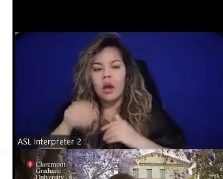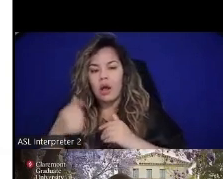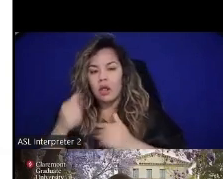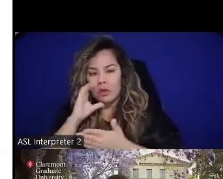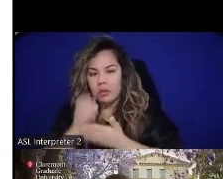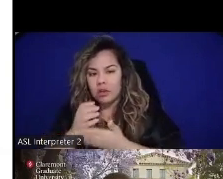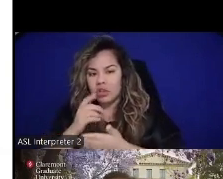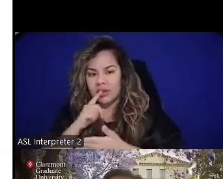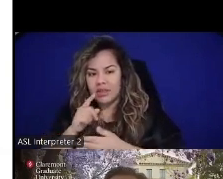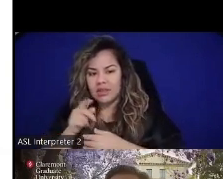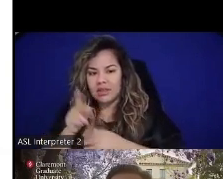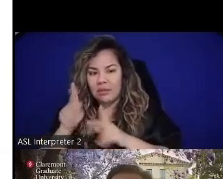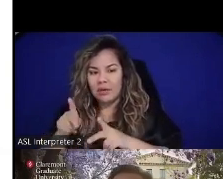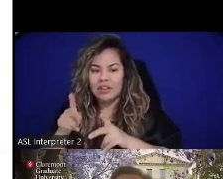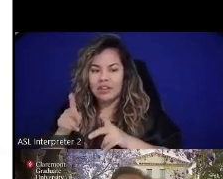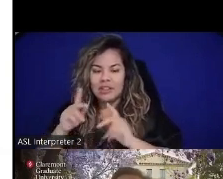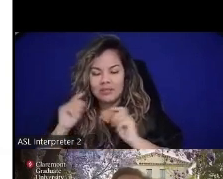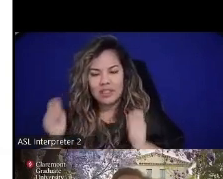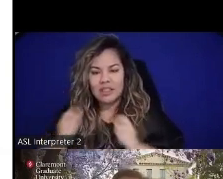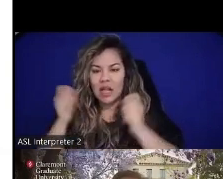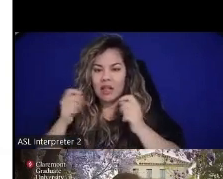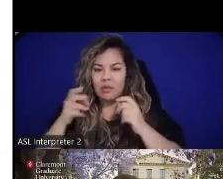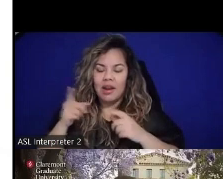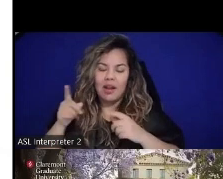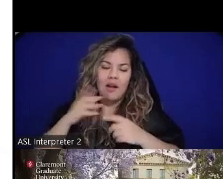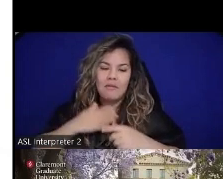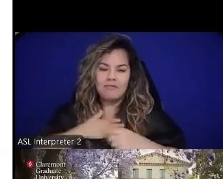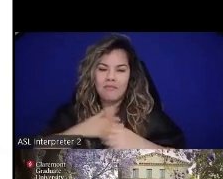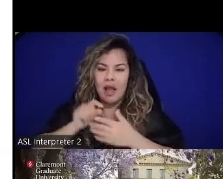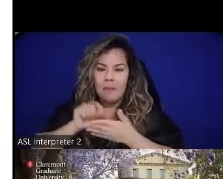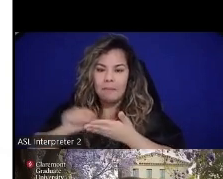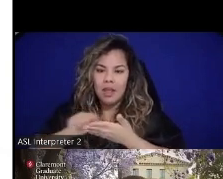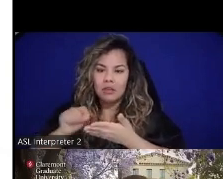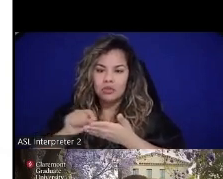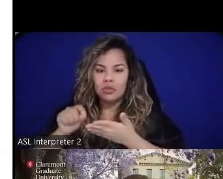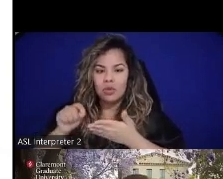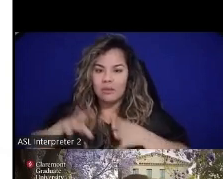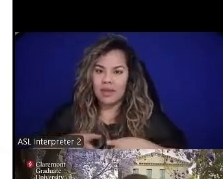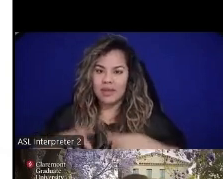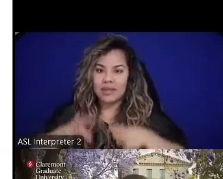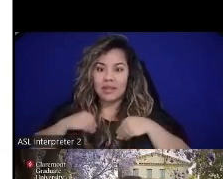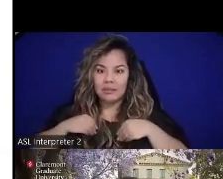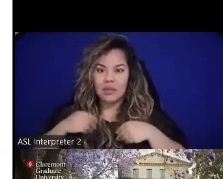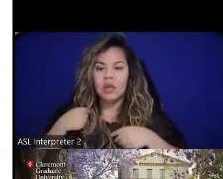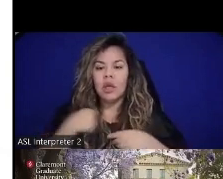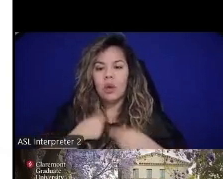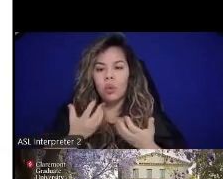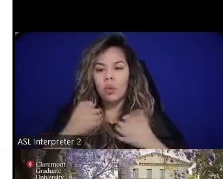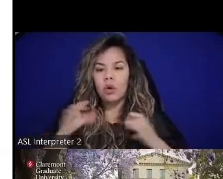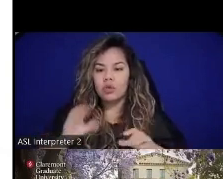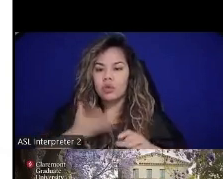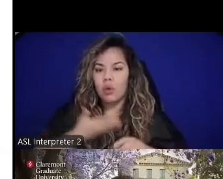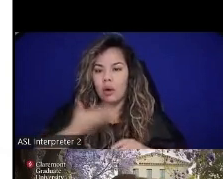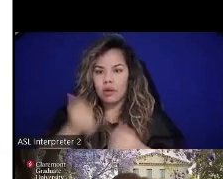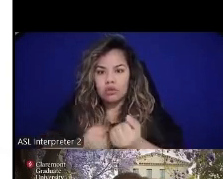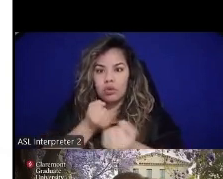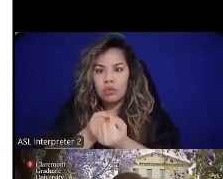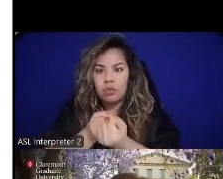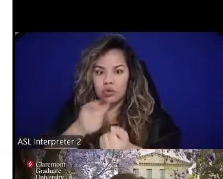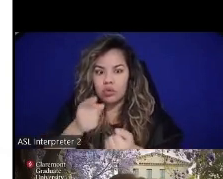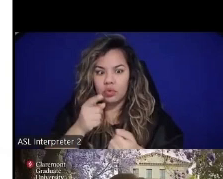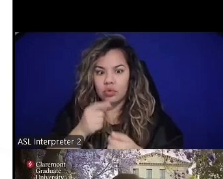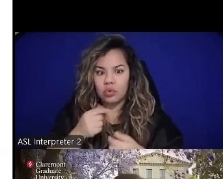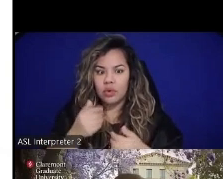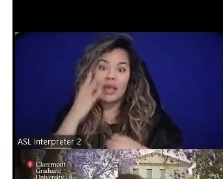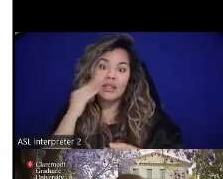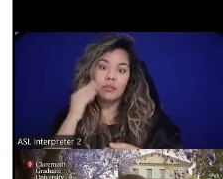the acceptance of their manuscript. We want to do our best to support you in reaching that second outcome Because I personally have